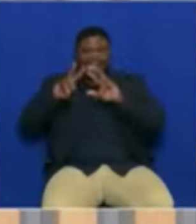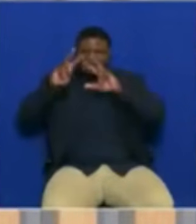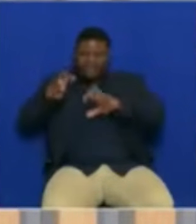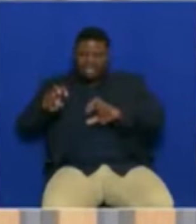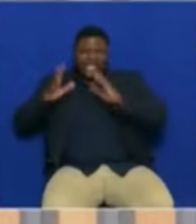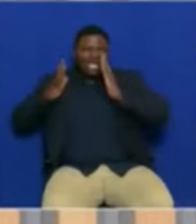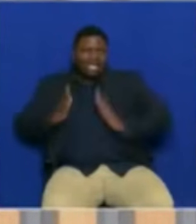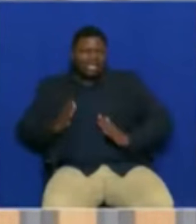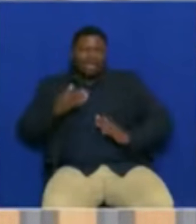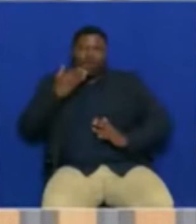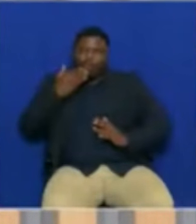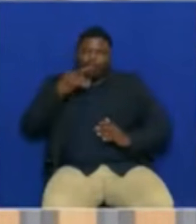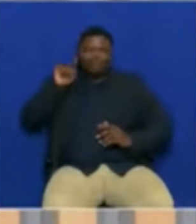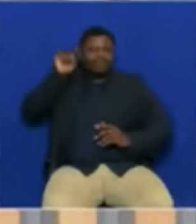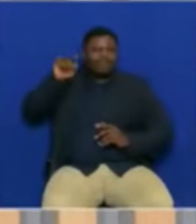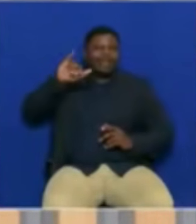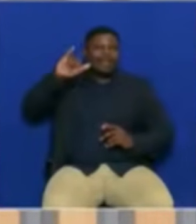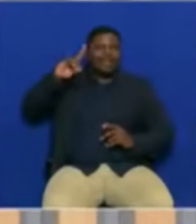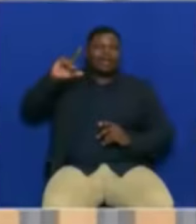Chair?